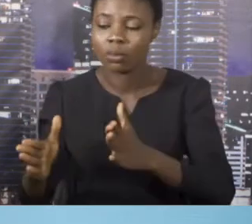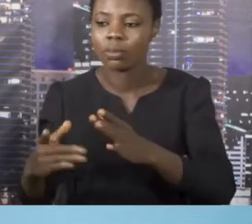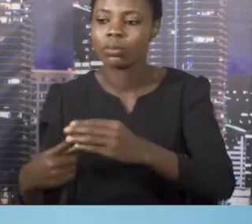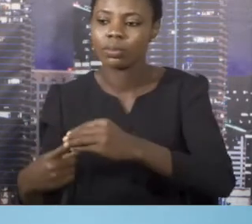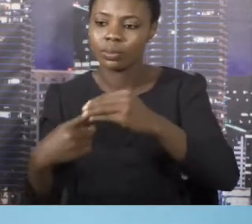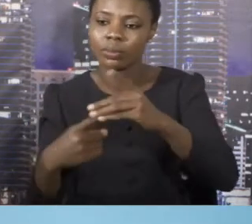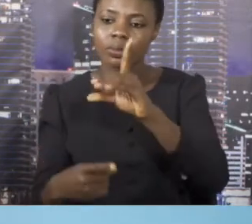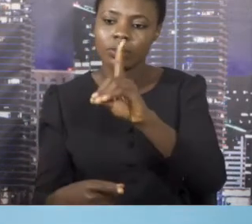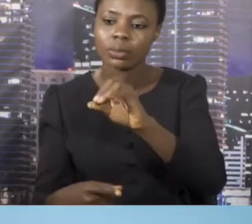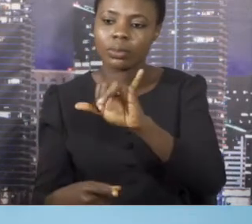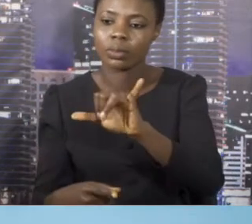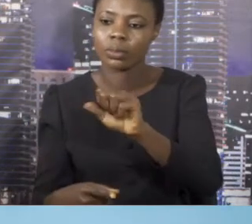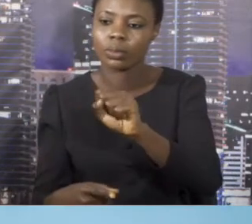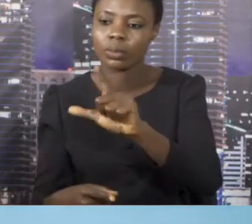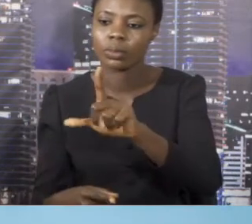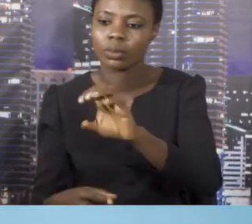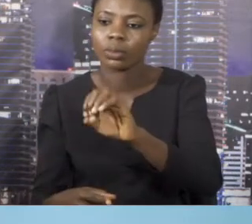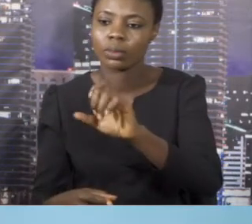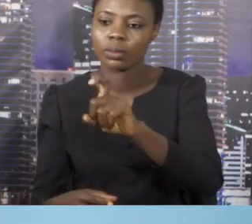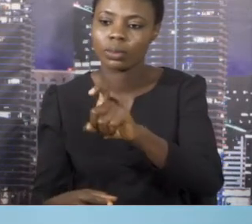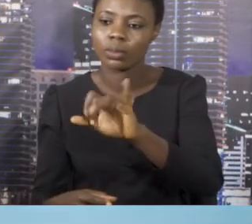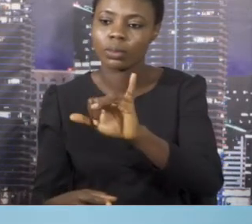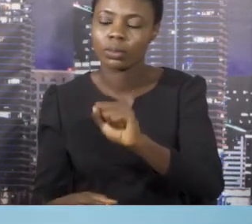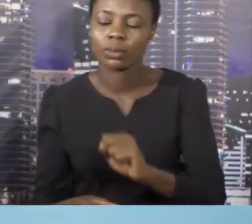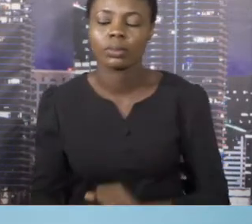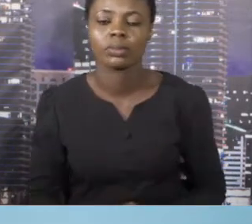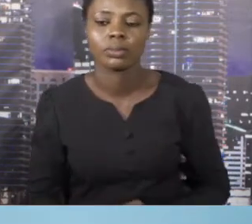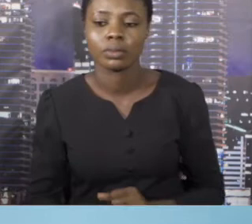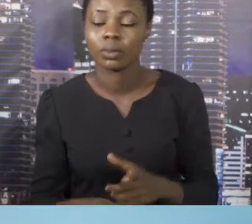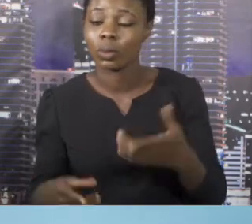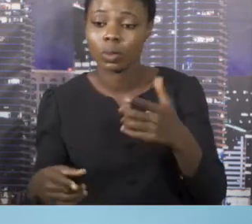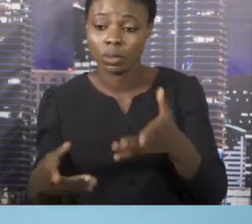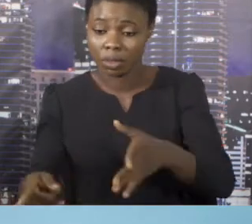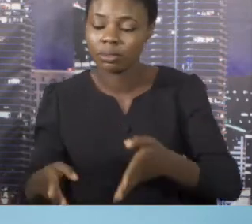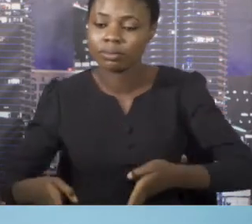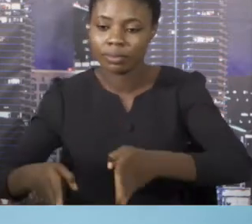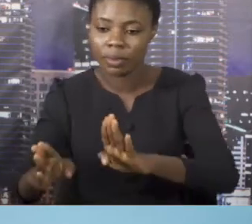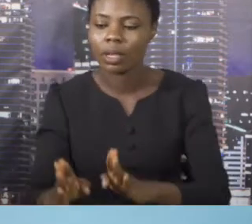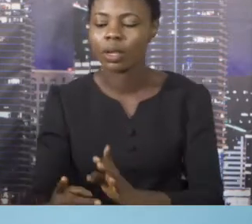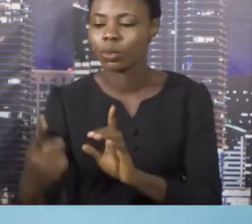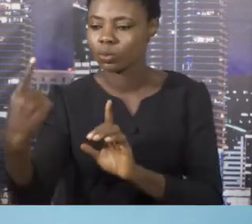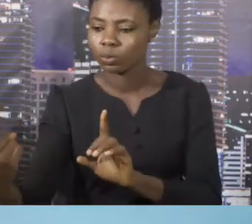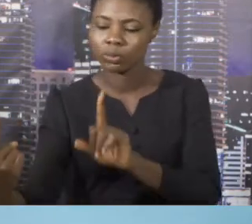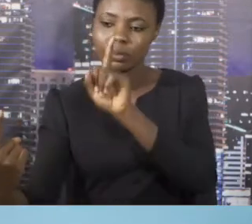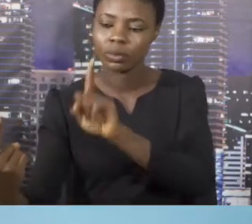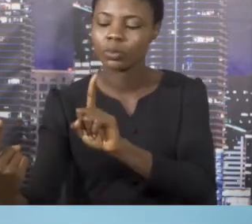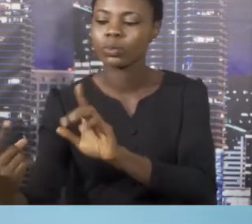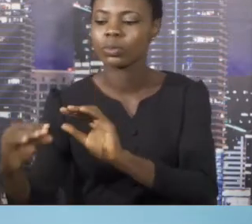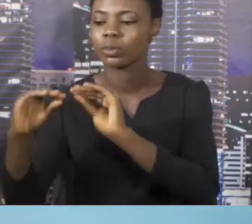dyslexic students. It allows for more individualized lesson